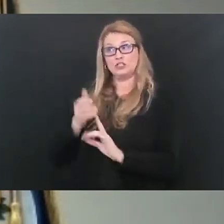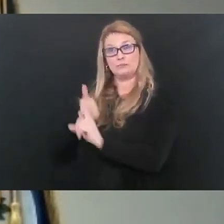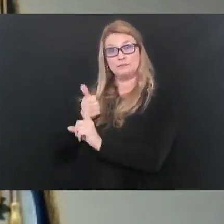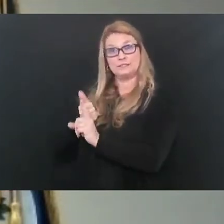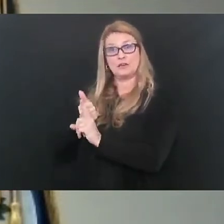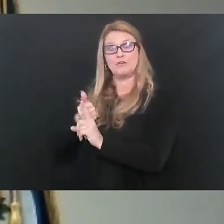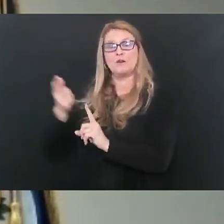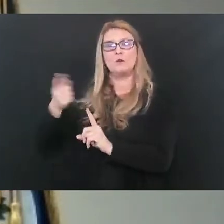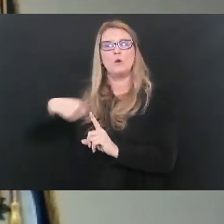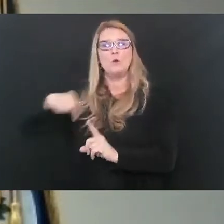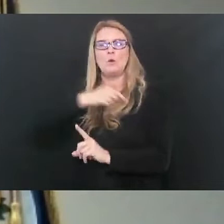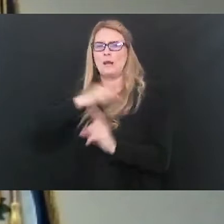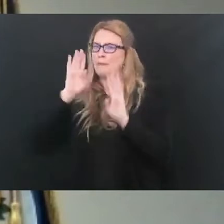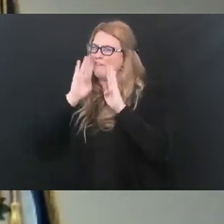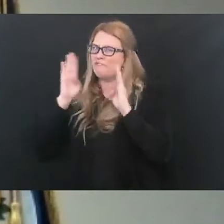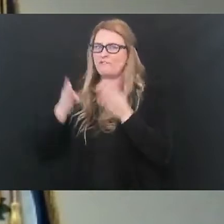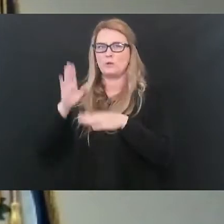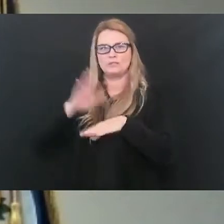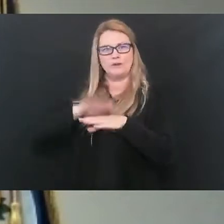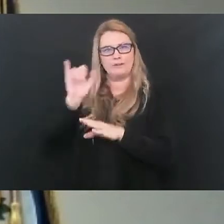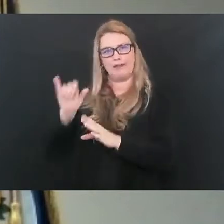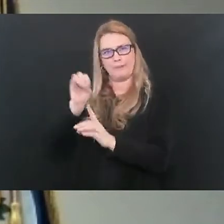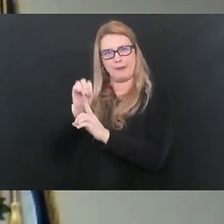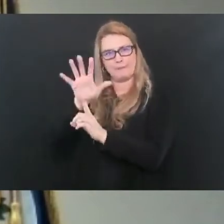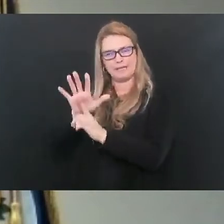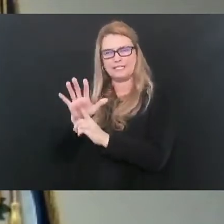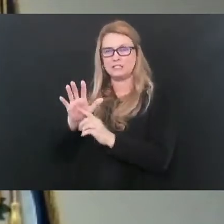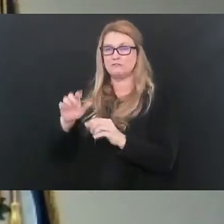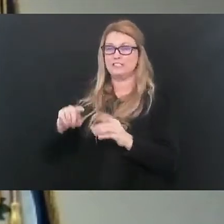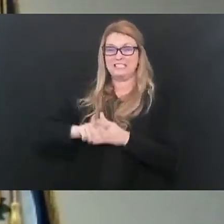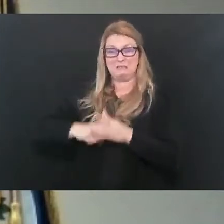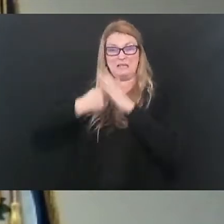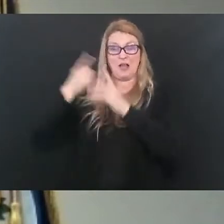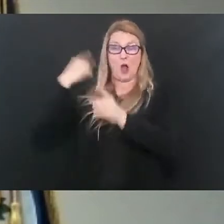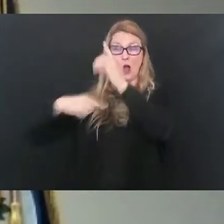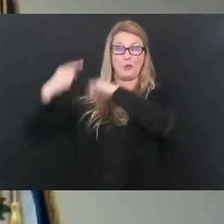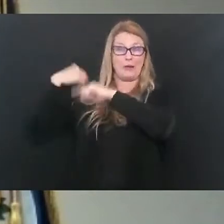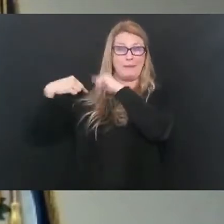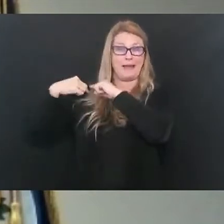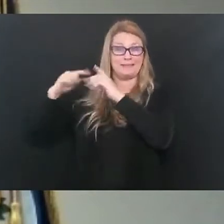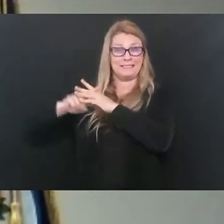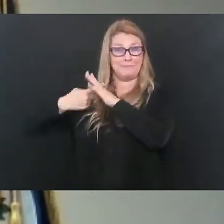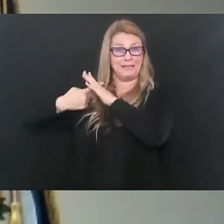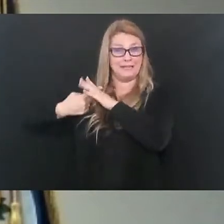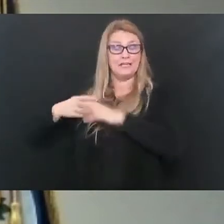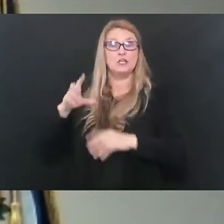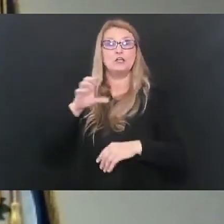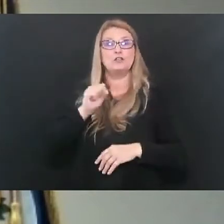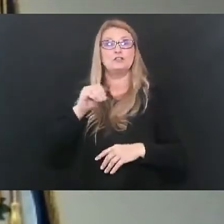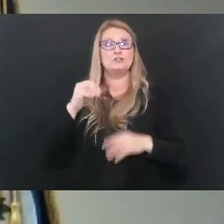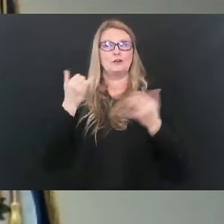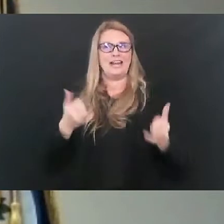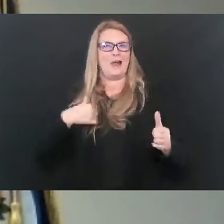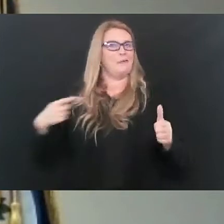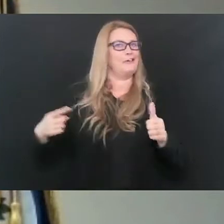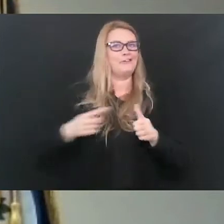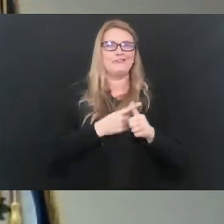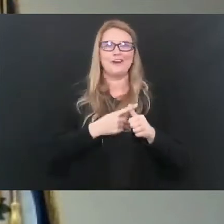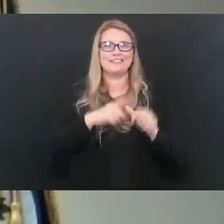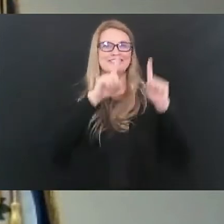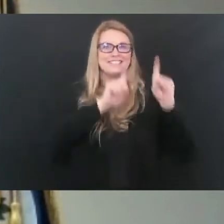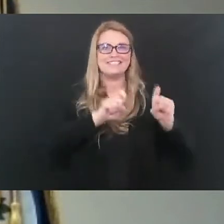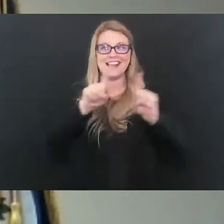on this population from day one, we have reached some great milestones in West Virginia. We were the first to test every nursing